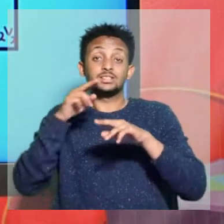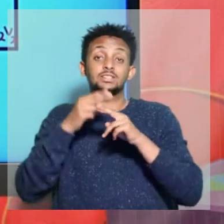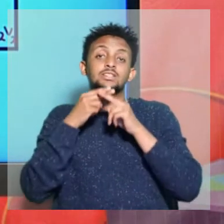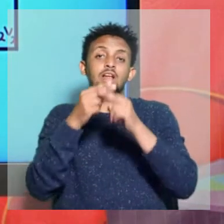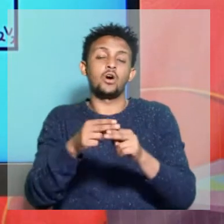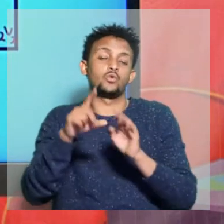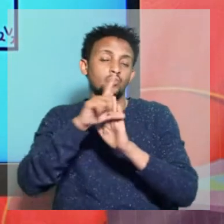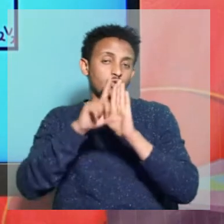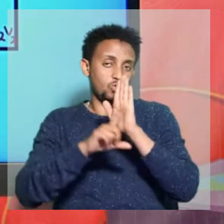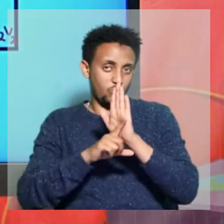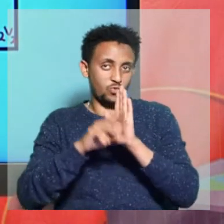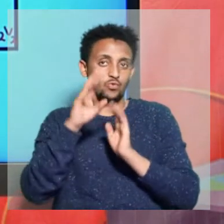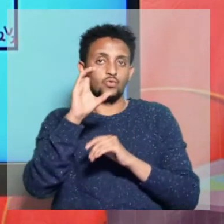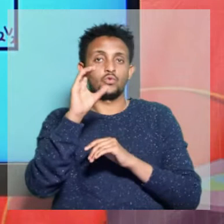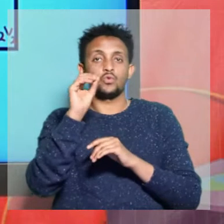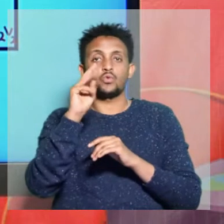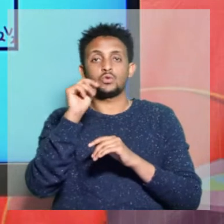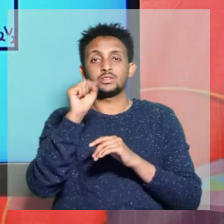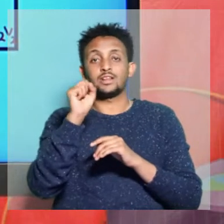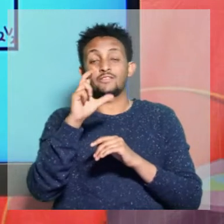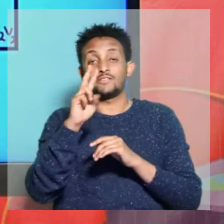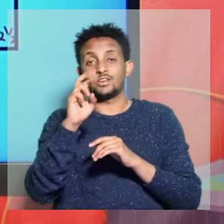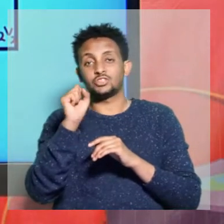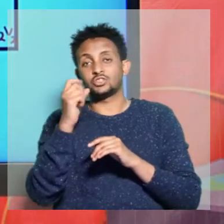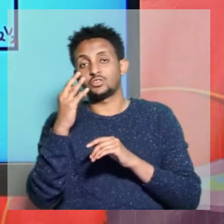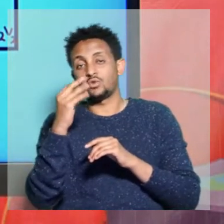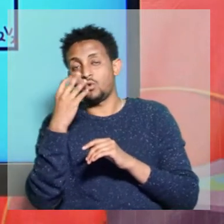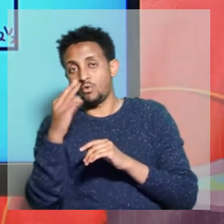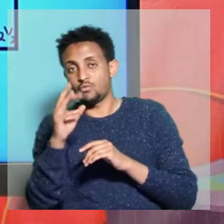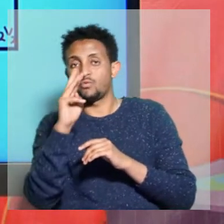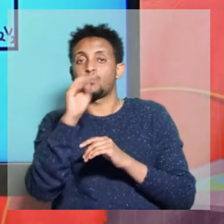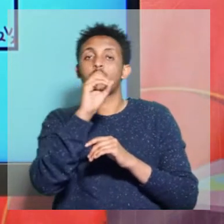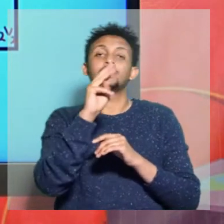the law of conservation of momentum.